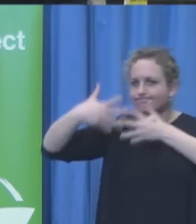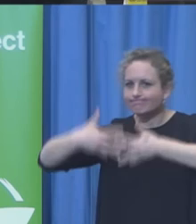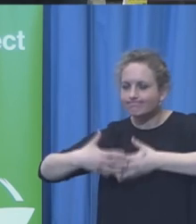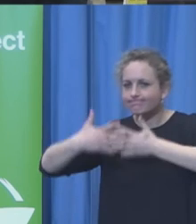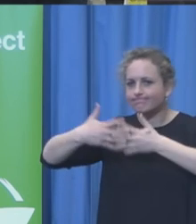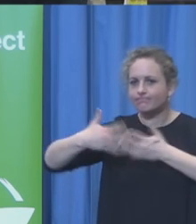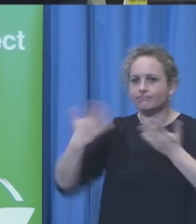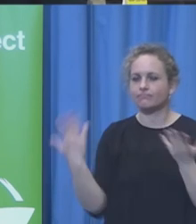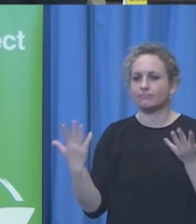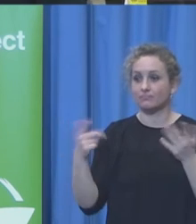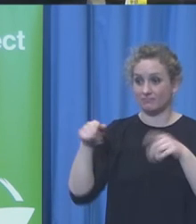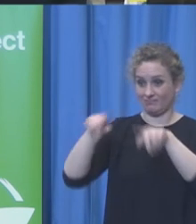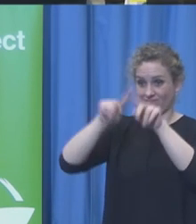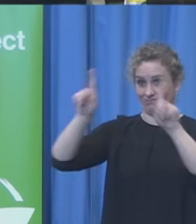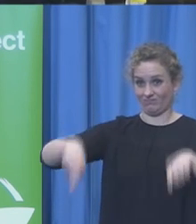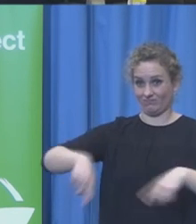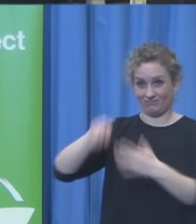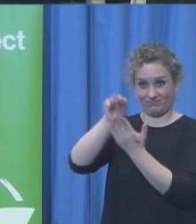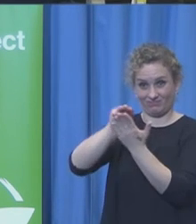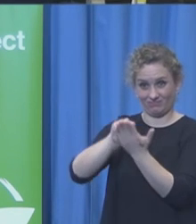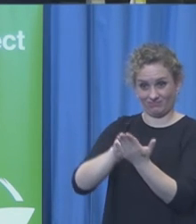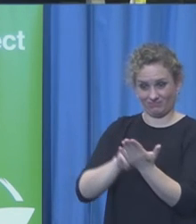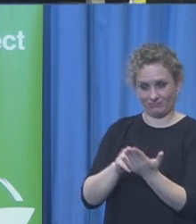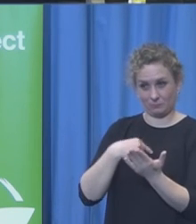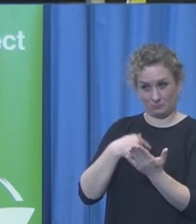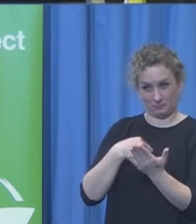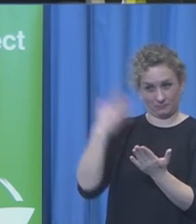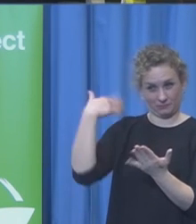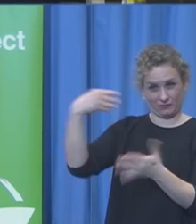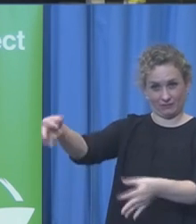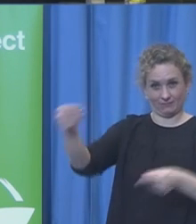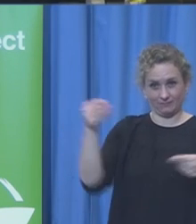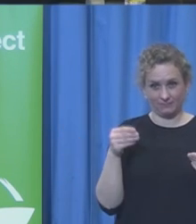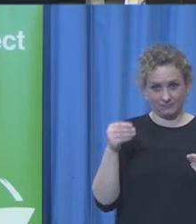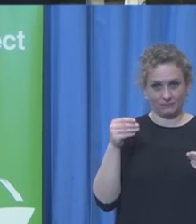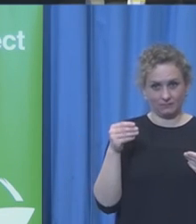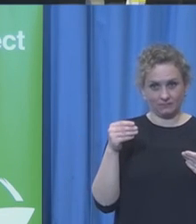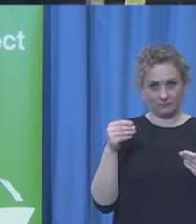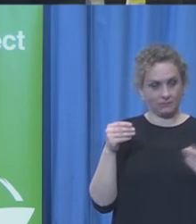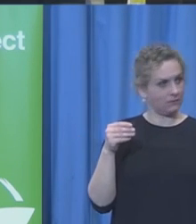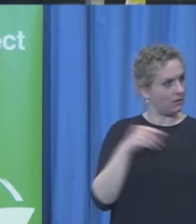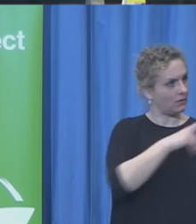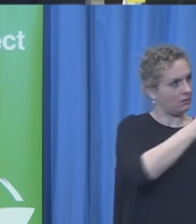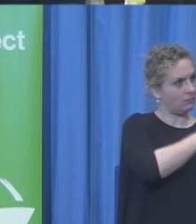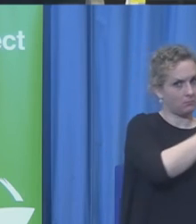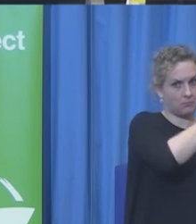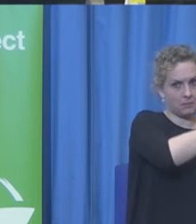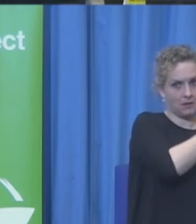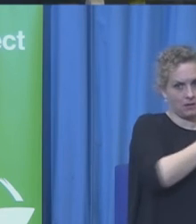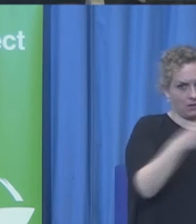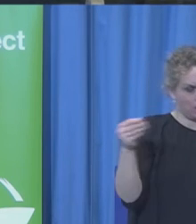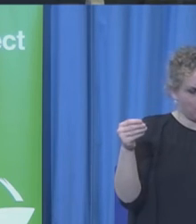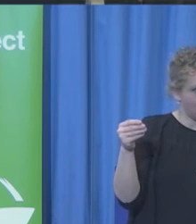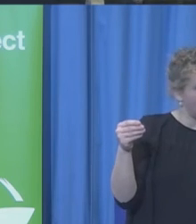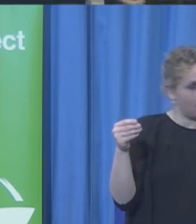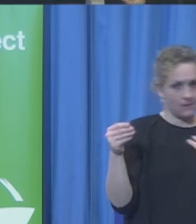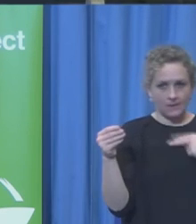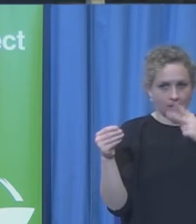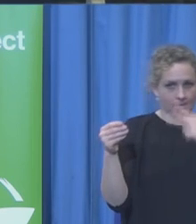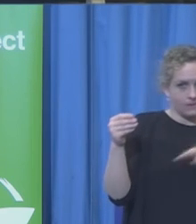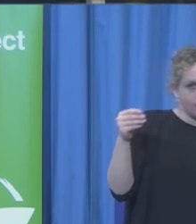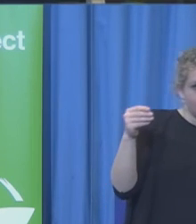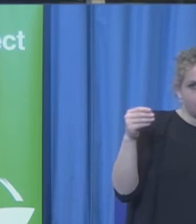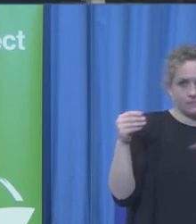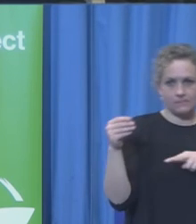table to get the views of the public on the Commission proposal. And that document is published. You can see what